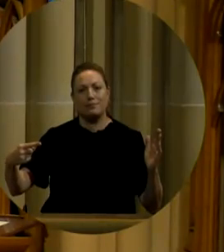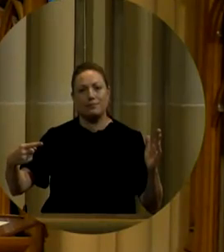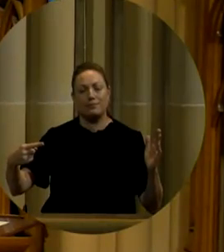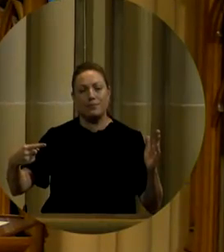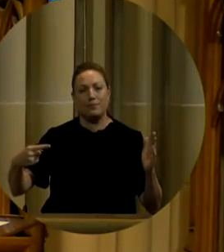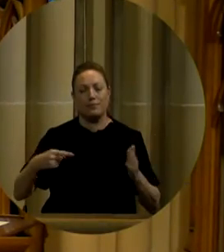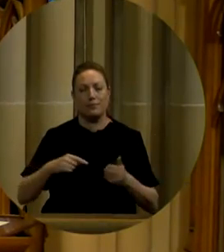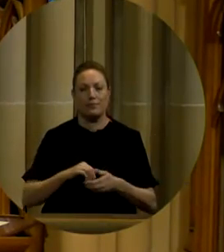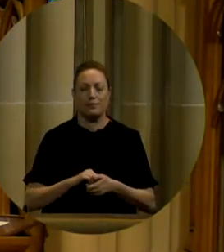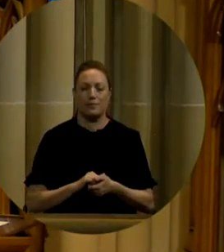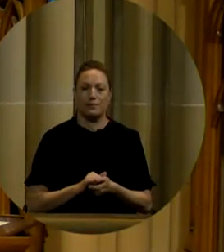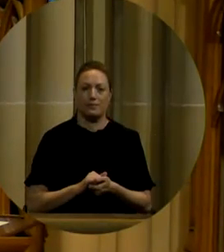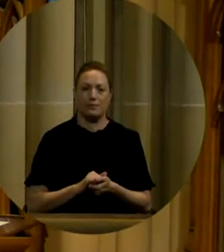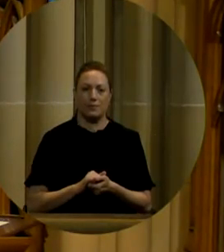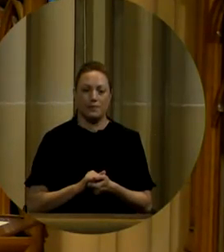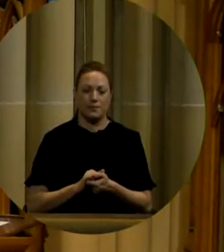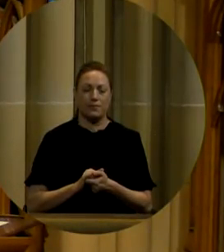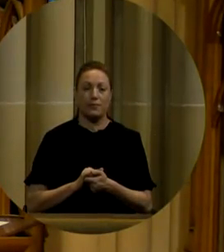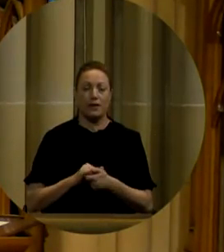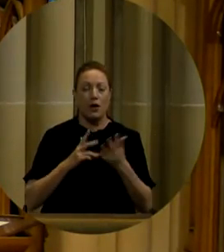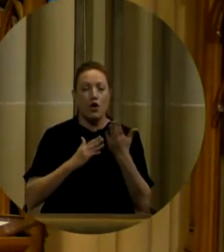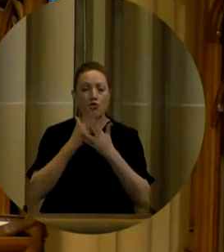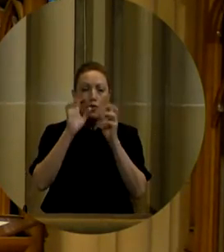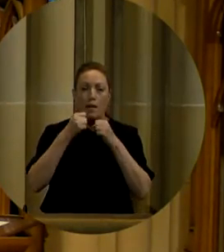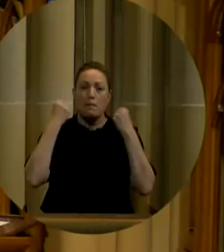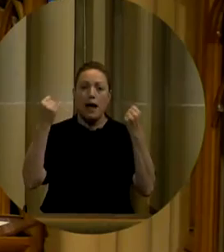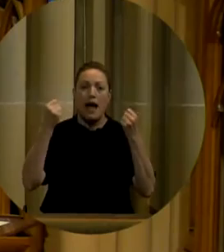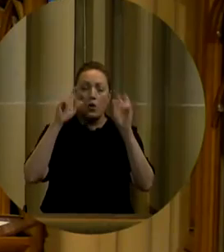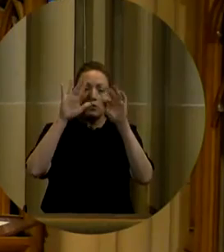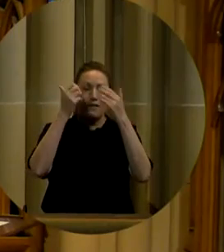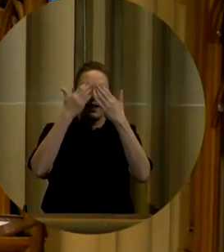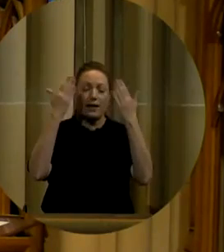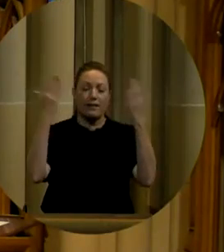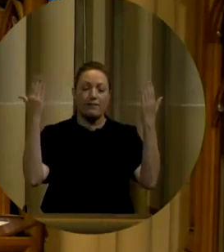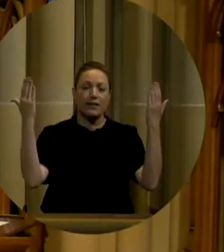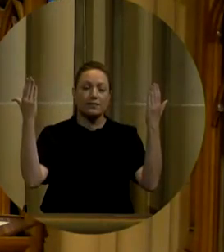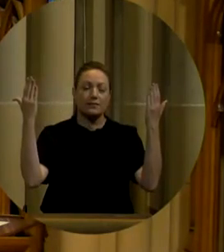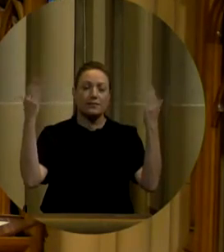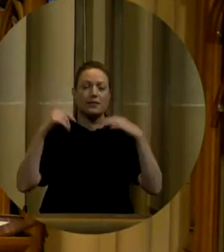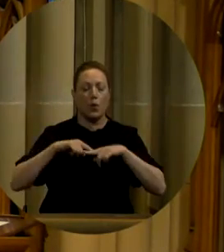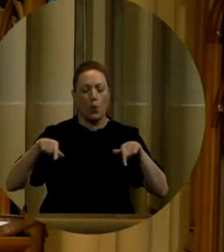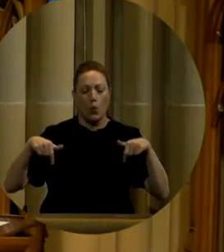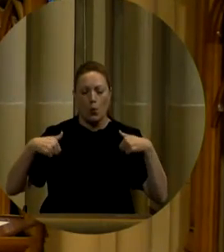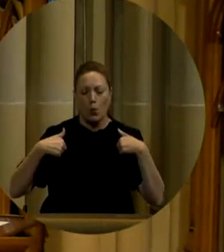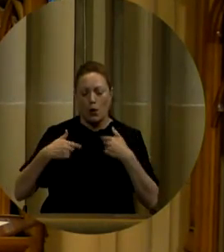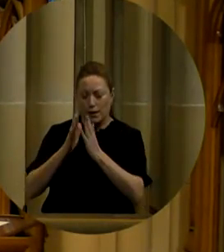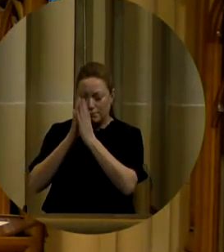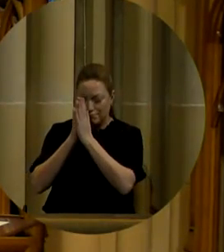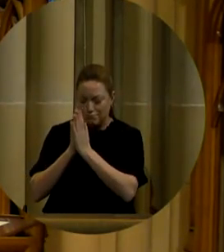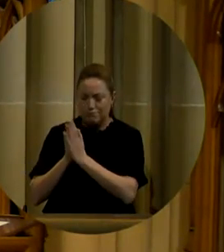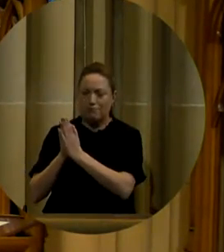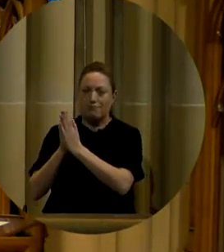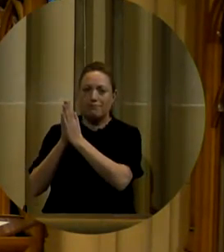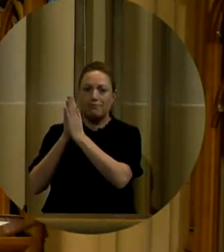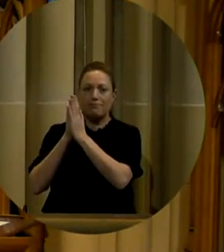And so, with all the powers of heaven, we worship constantly